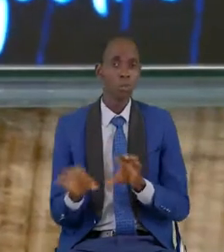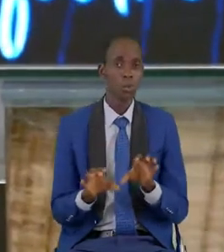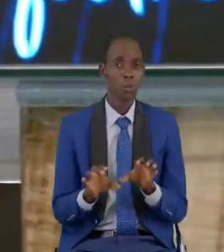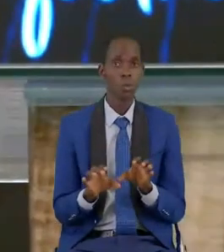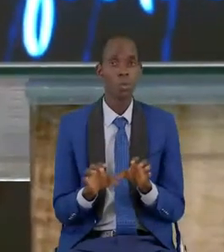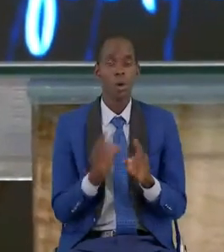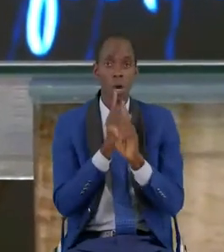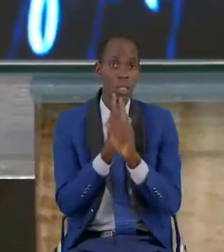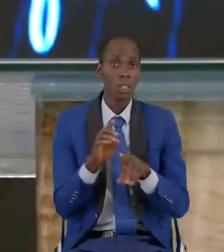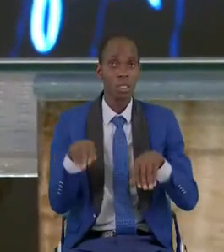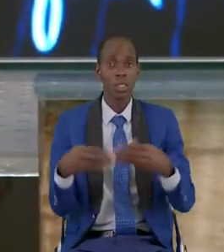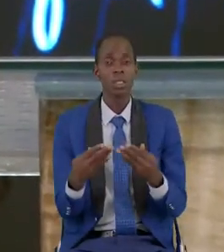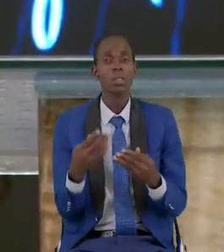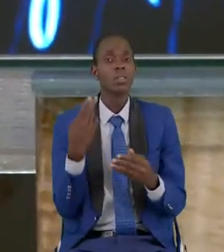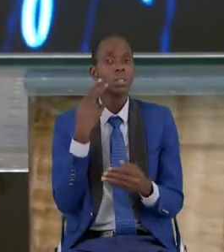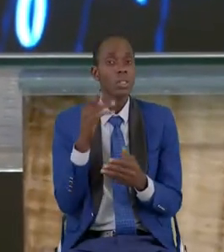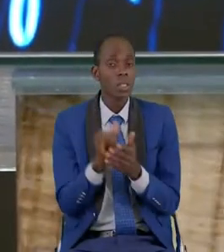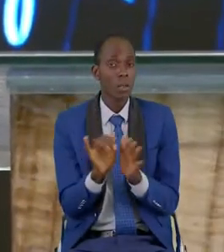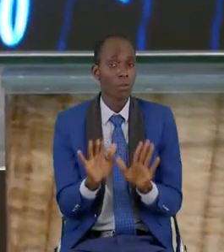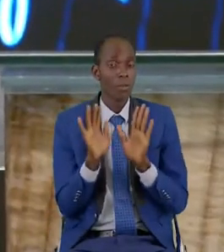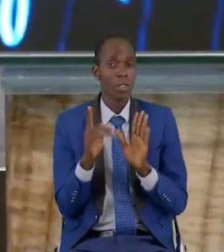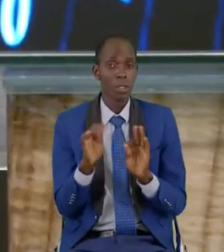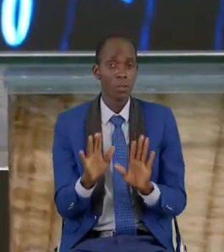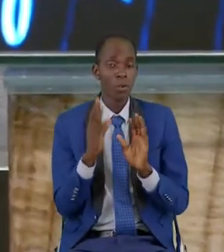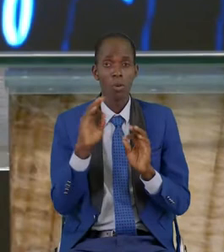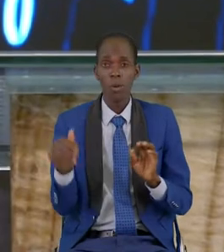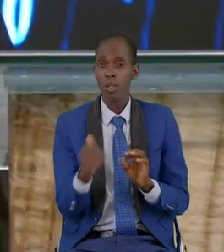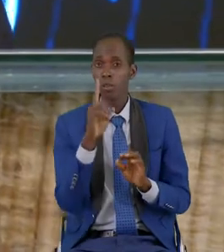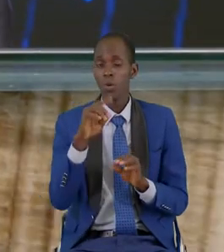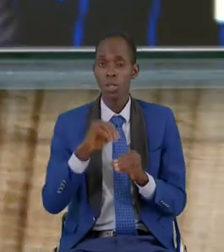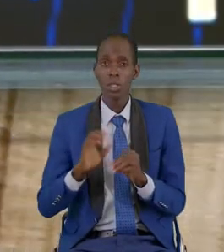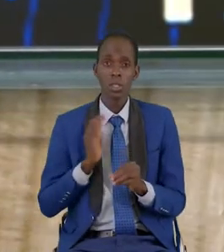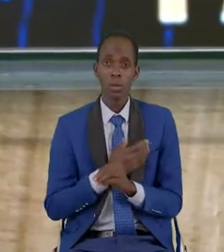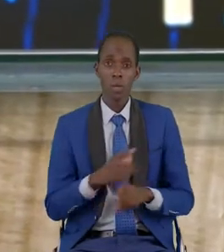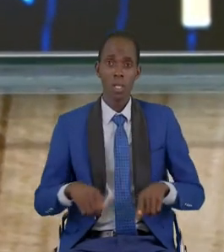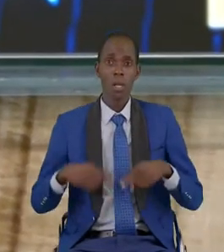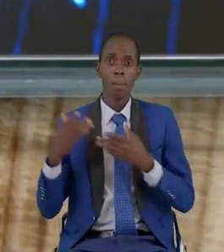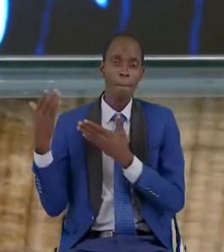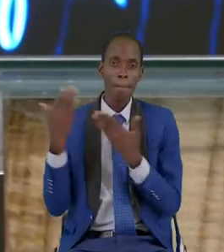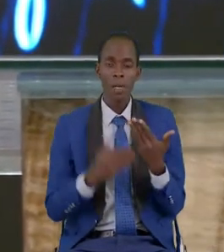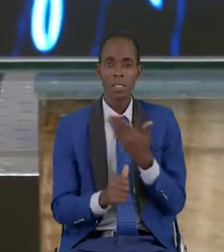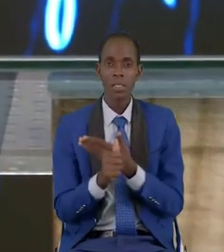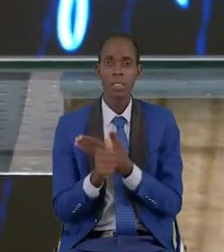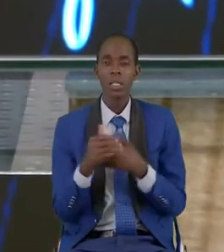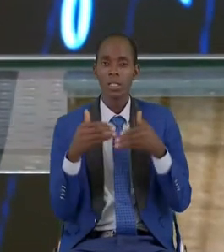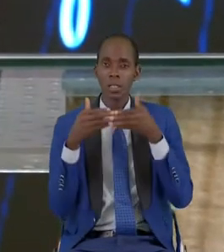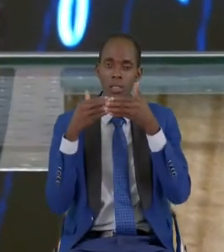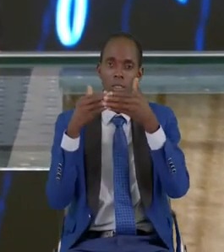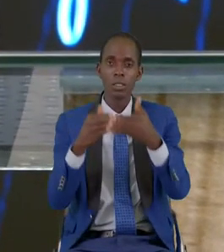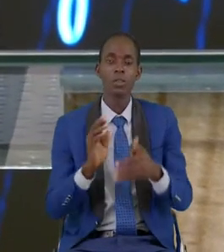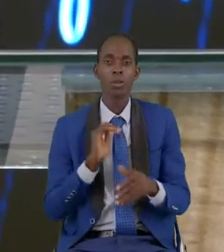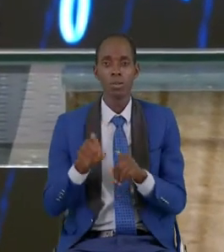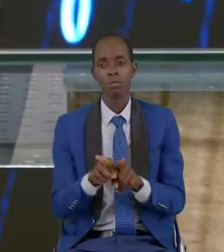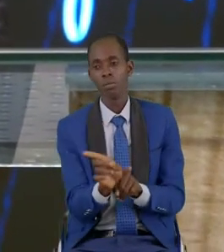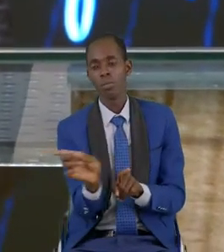fear, the fear of anyone in our lives, will bring a snare and lead us astray. And not only